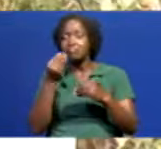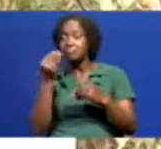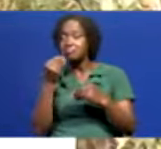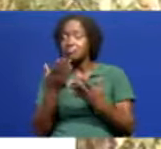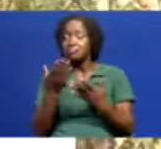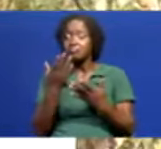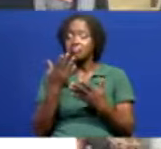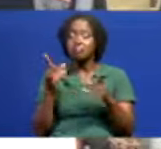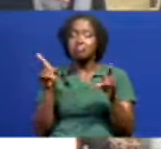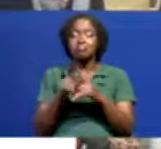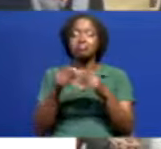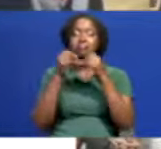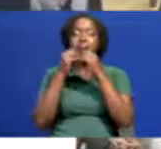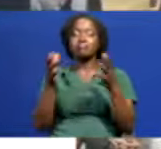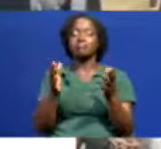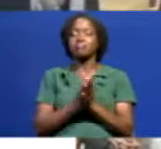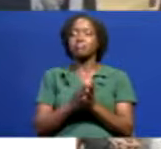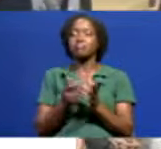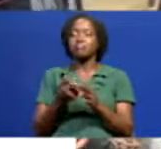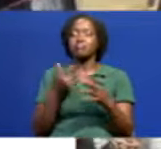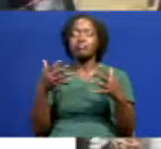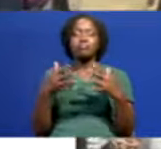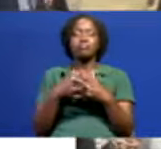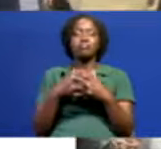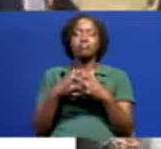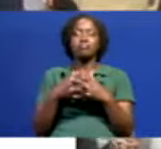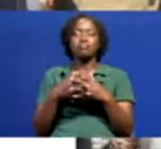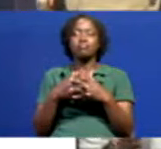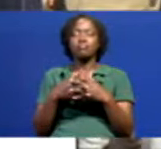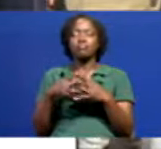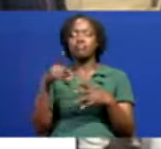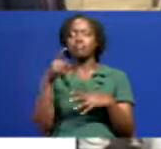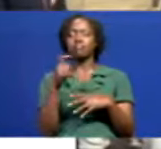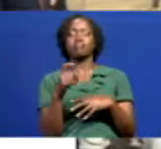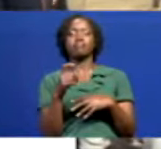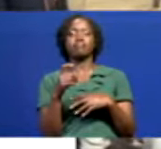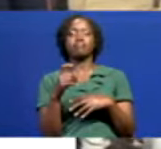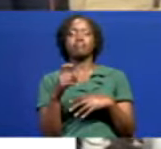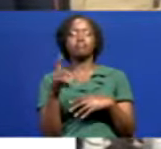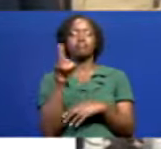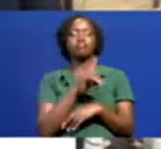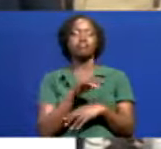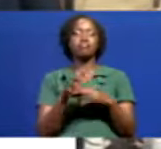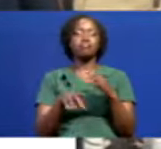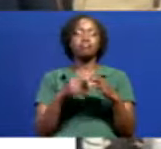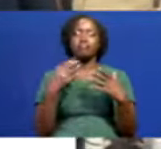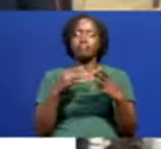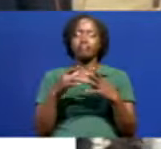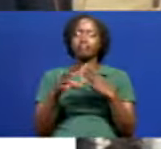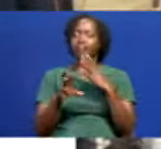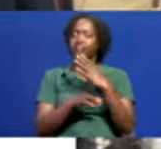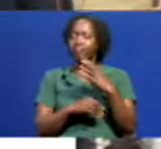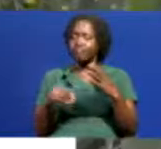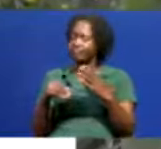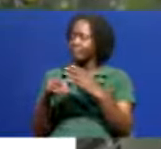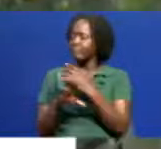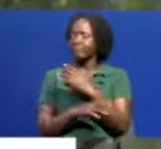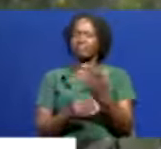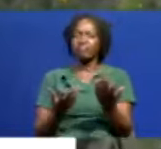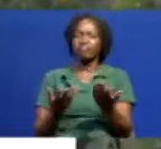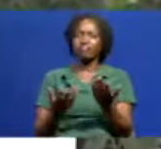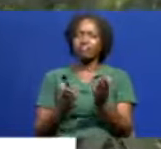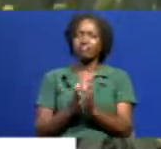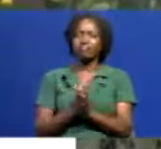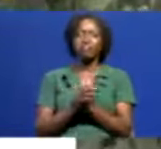Nikaona kwa mashamba hakuna. Ukitoka kwa gate mpaka ufunge hata mchana, unapata tu watu tu anaibiwa ibiwa.